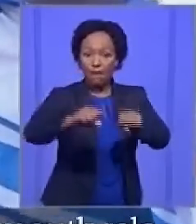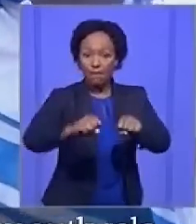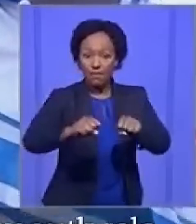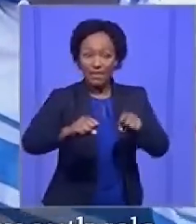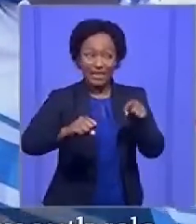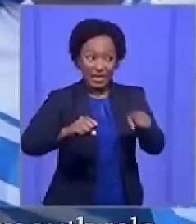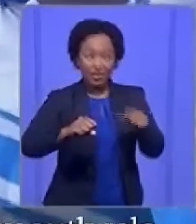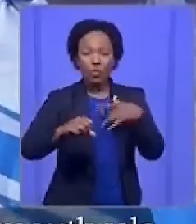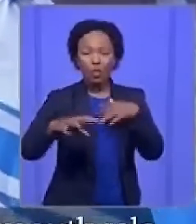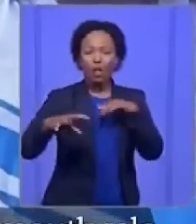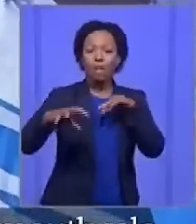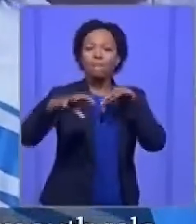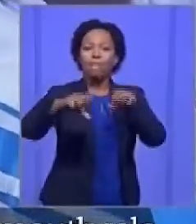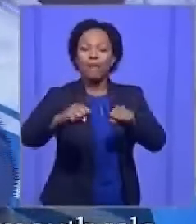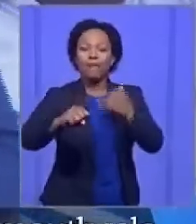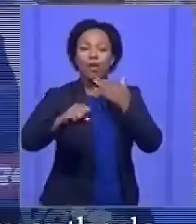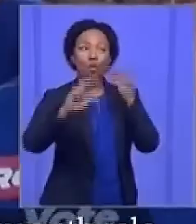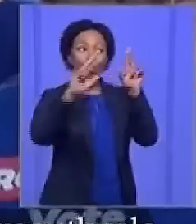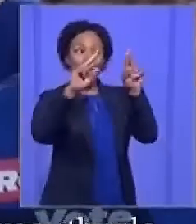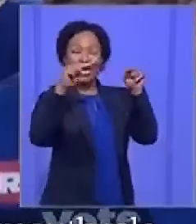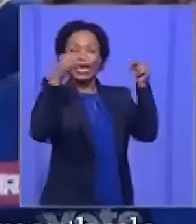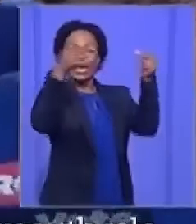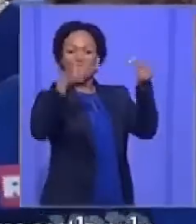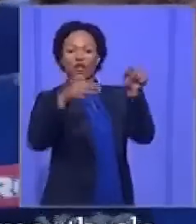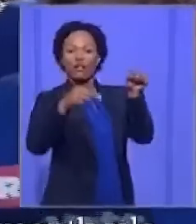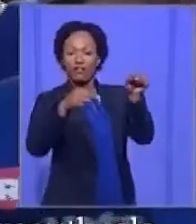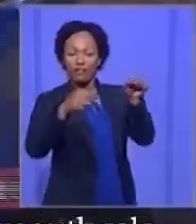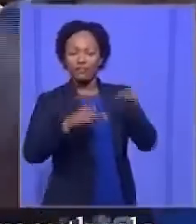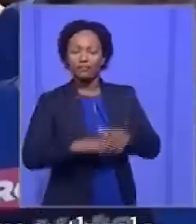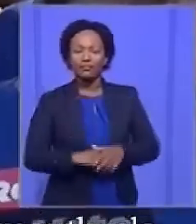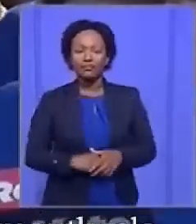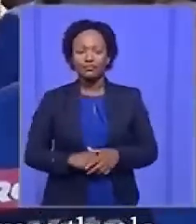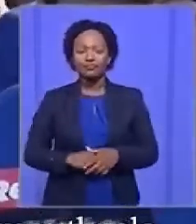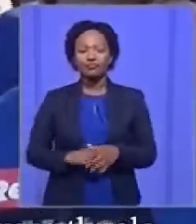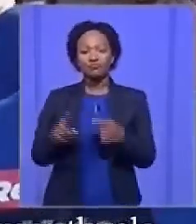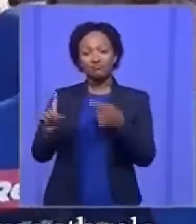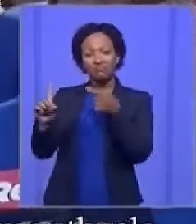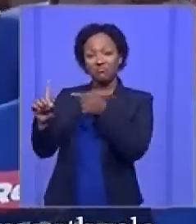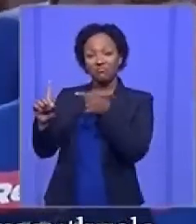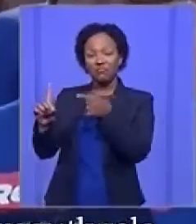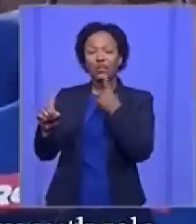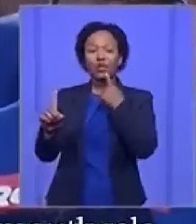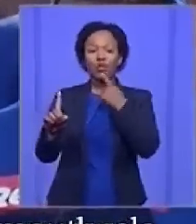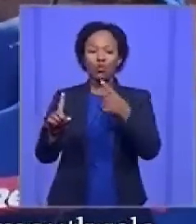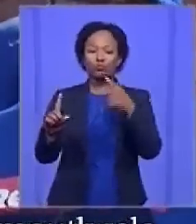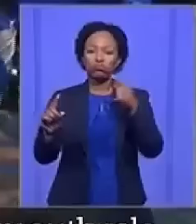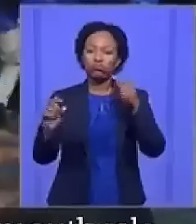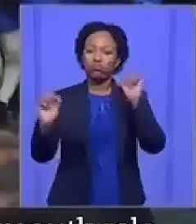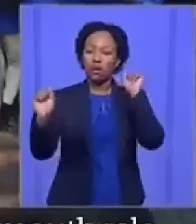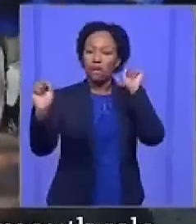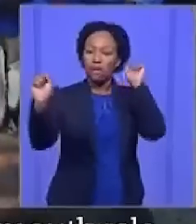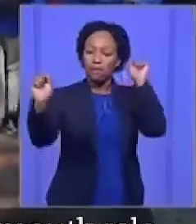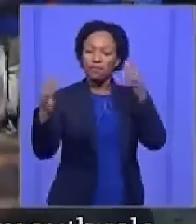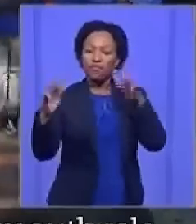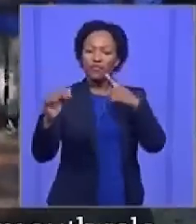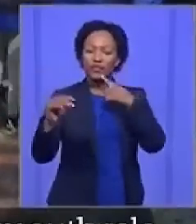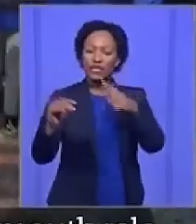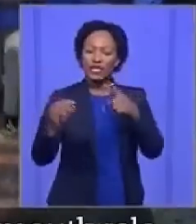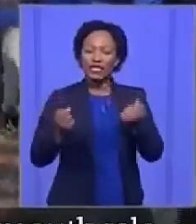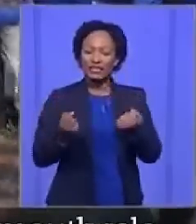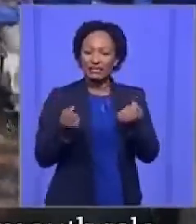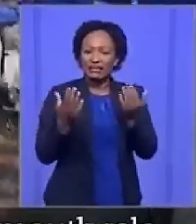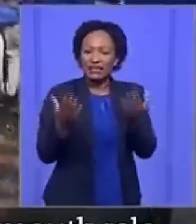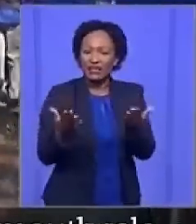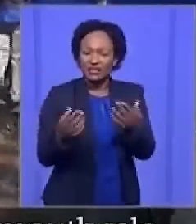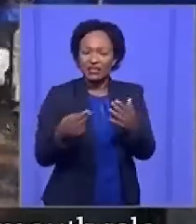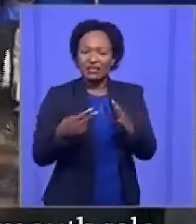administration. Yes! That's what we're going to do. Steenhuisen o tsibositse fa tiriso ya ditirelo tsa botlhodi kgatlhanong